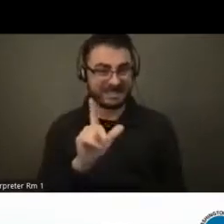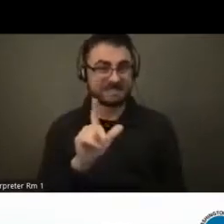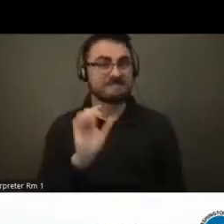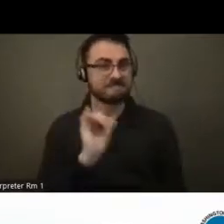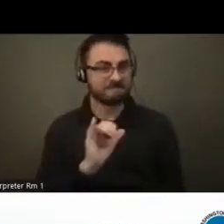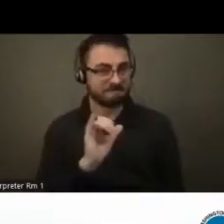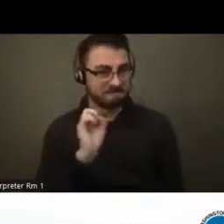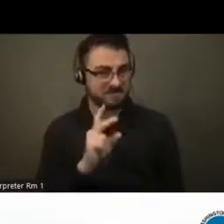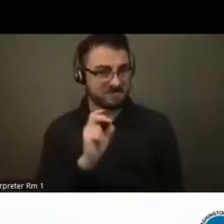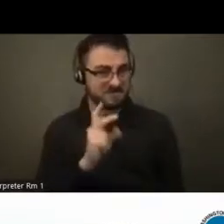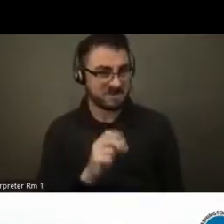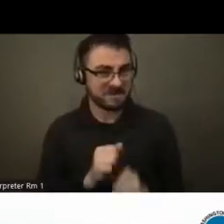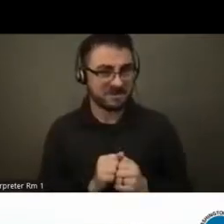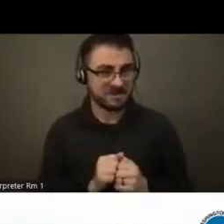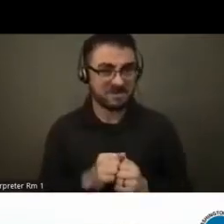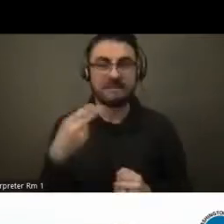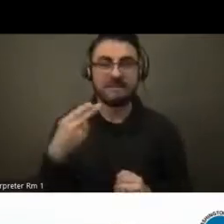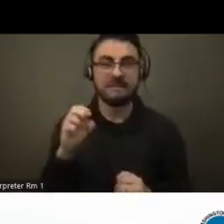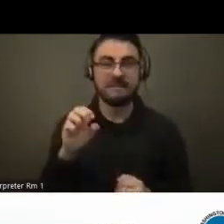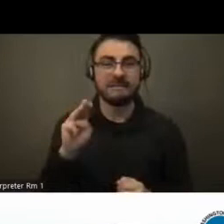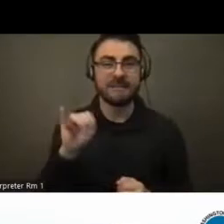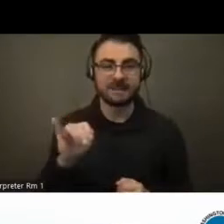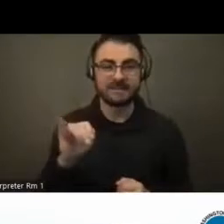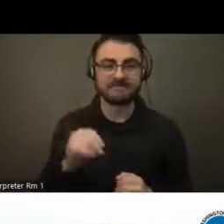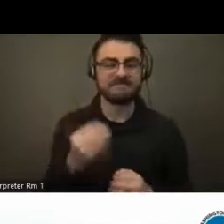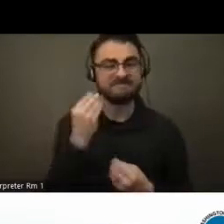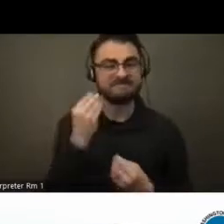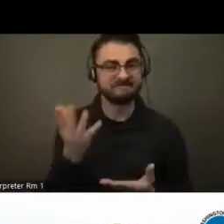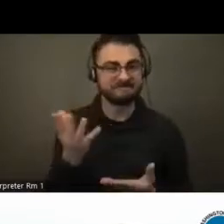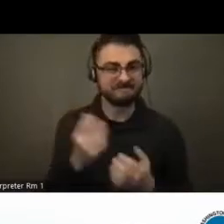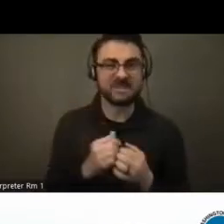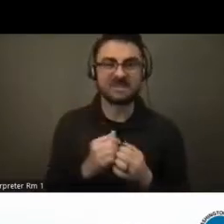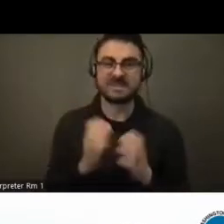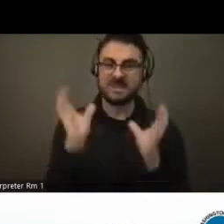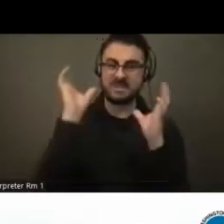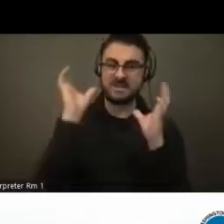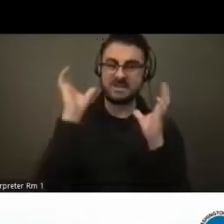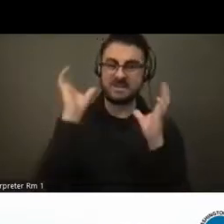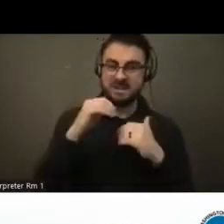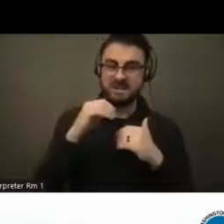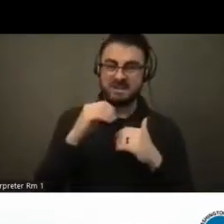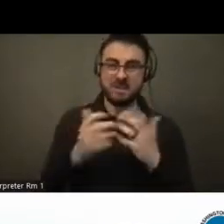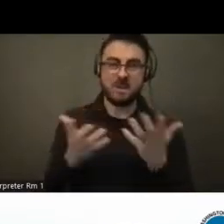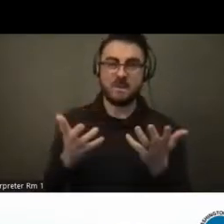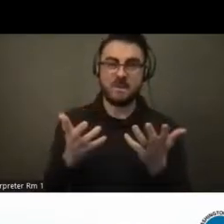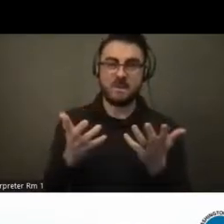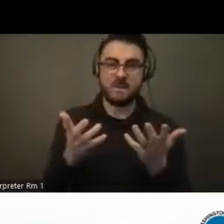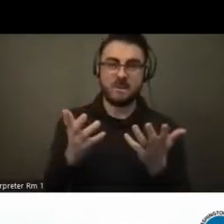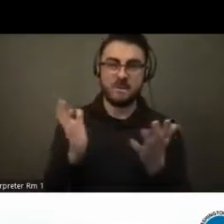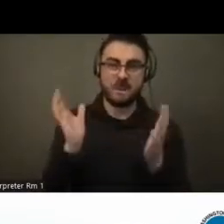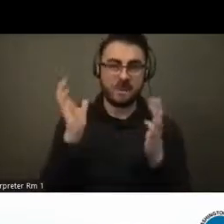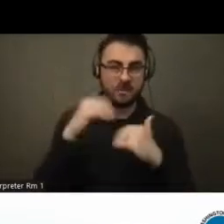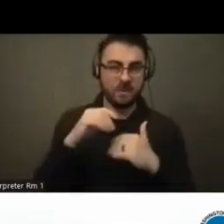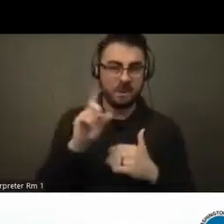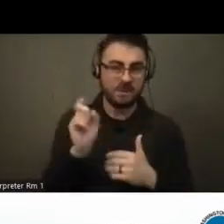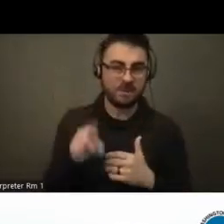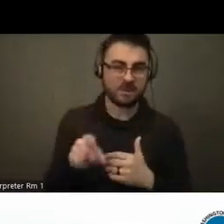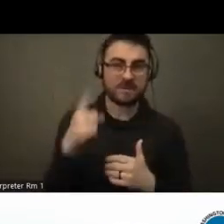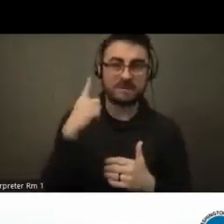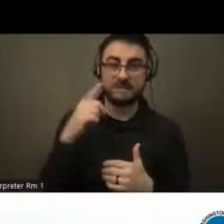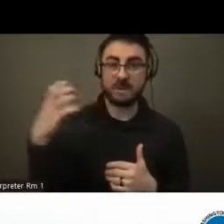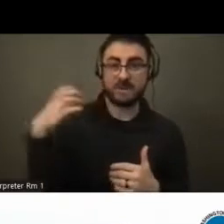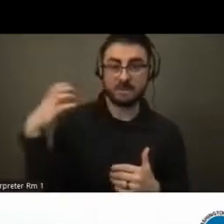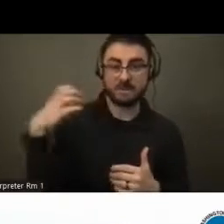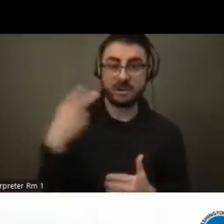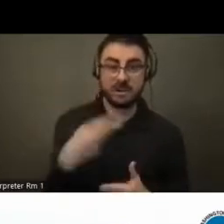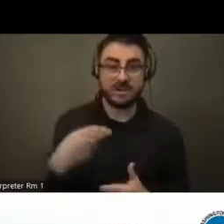This is the weirdest question Chair Harrington has heard, I believe. Chair Harrington,